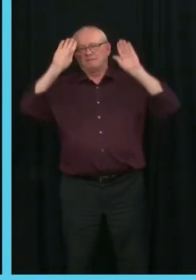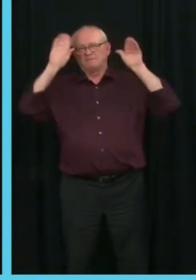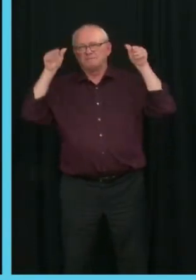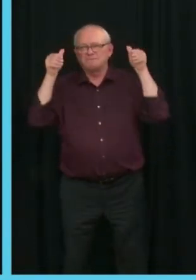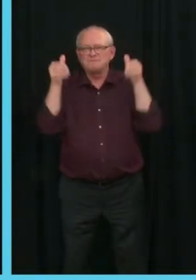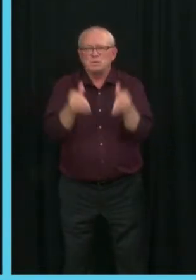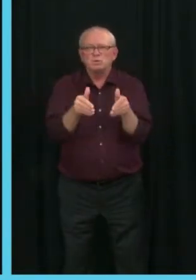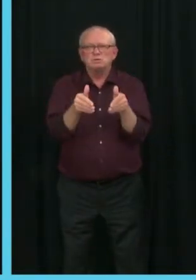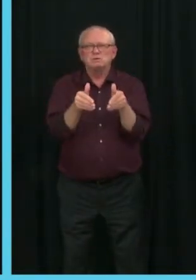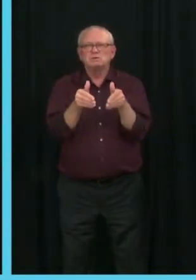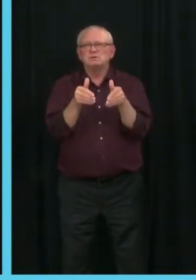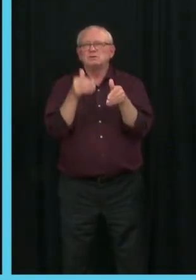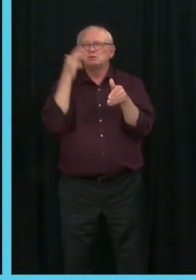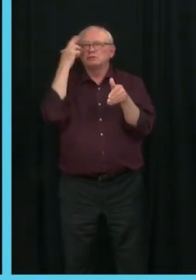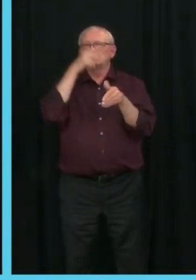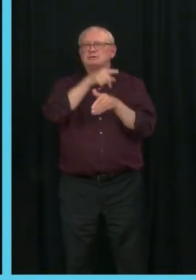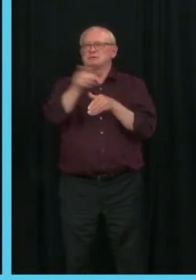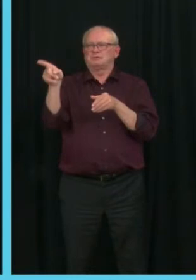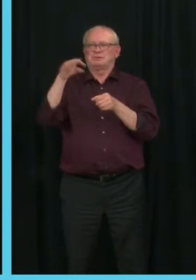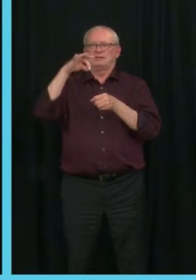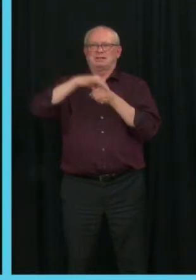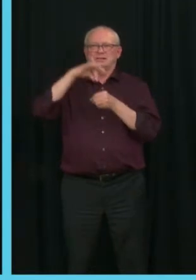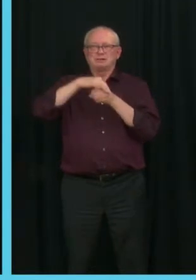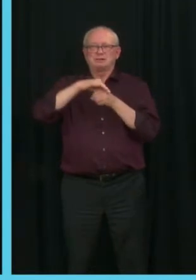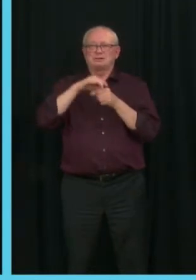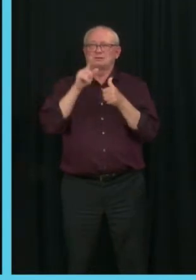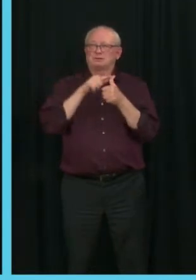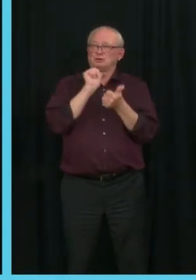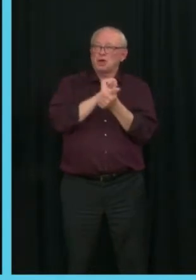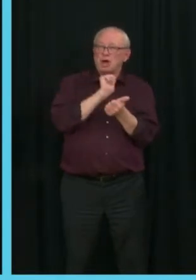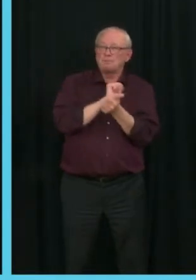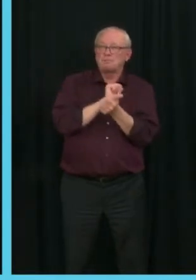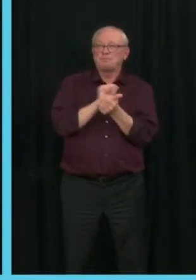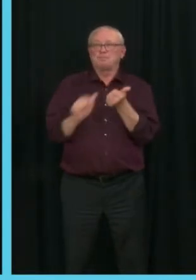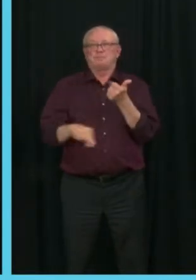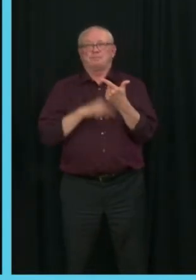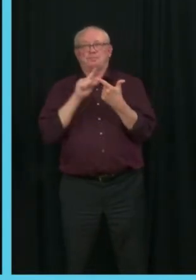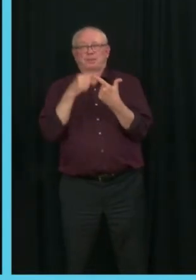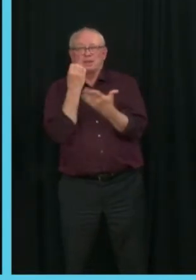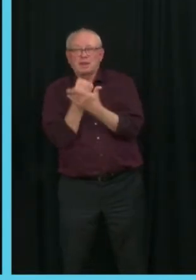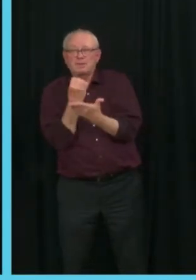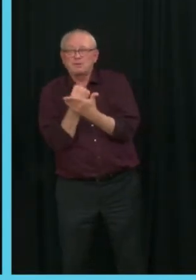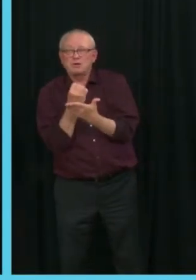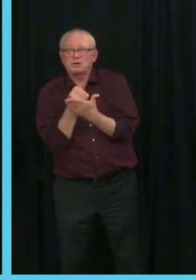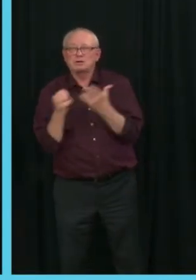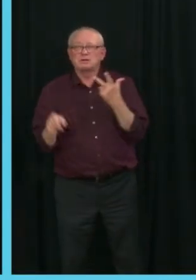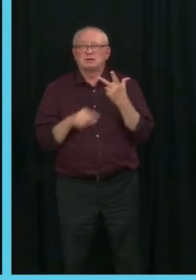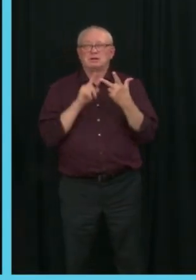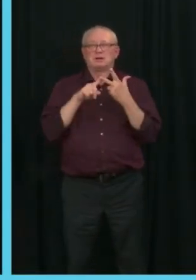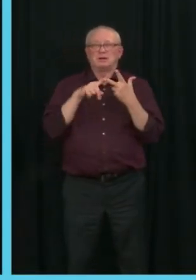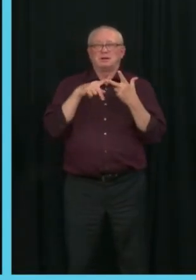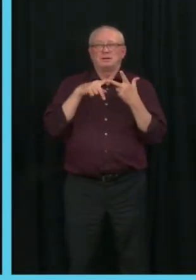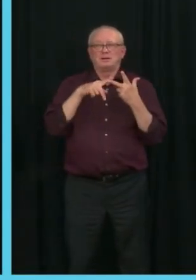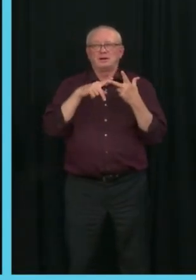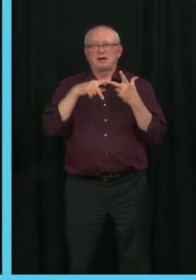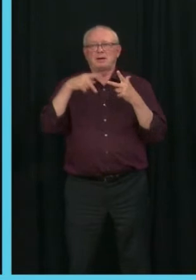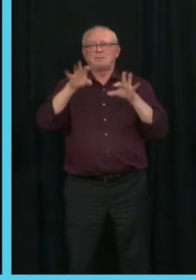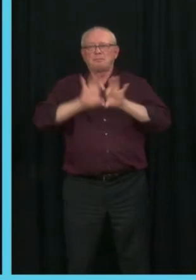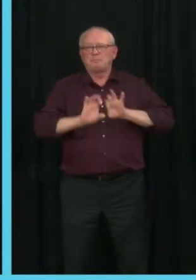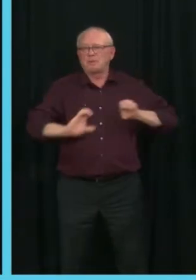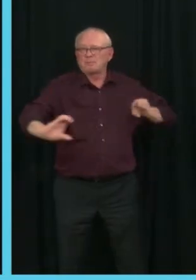to address: jobs, the economy, pipelines, and strengthening Alberta's role in the Federation. I think it's going to be a great